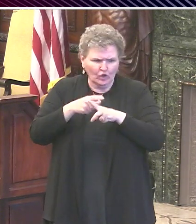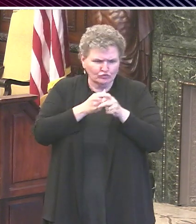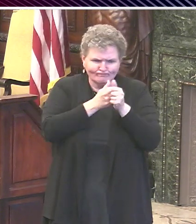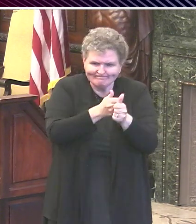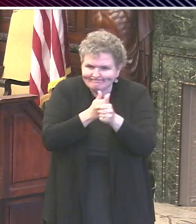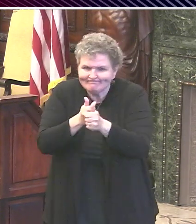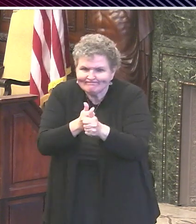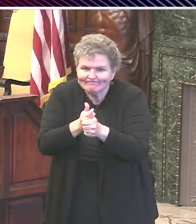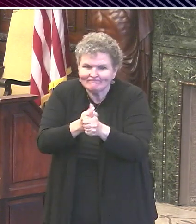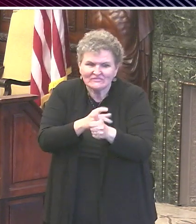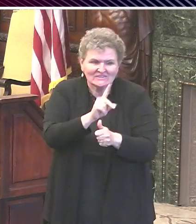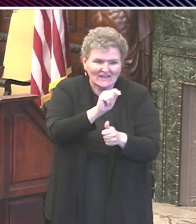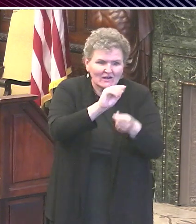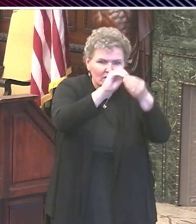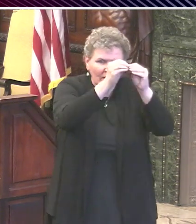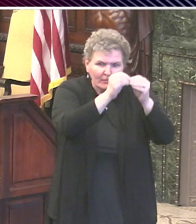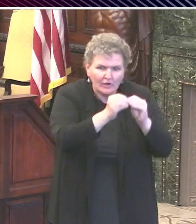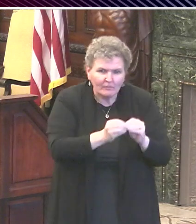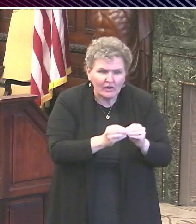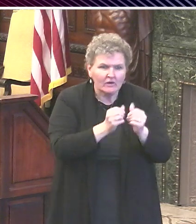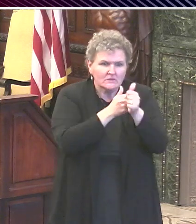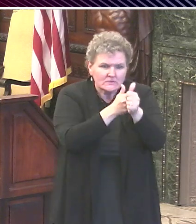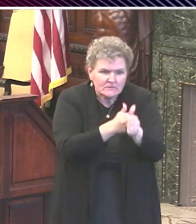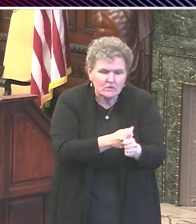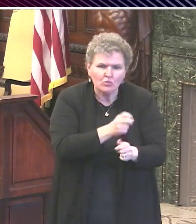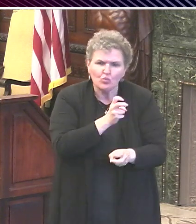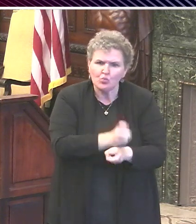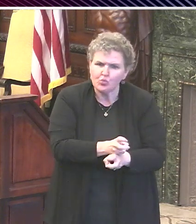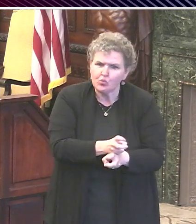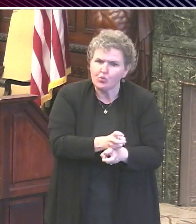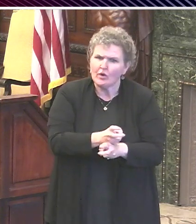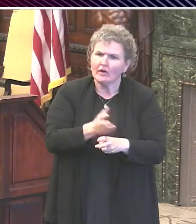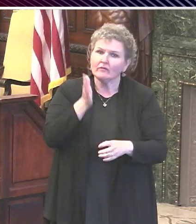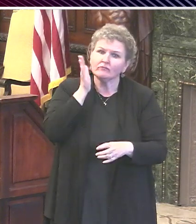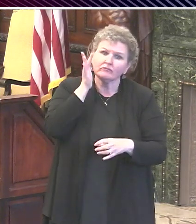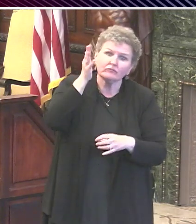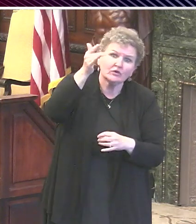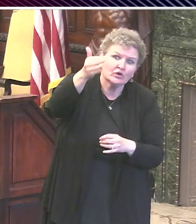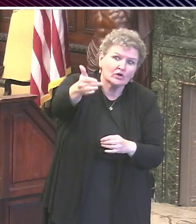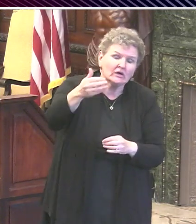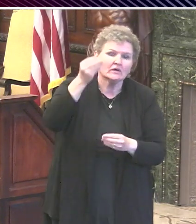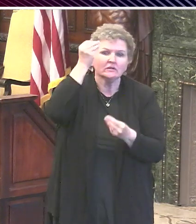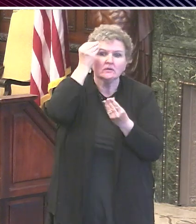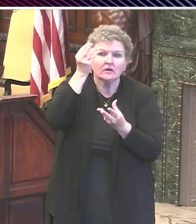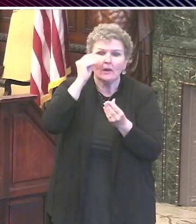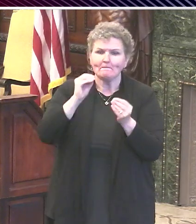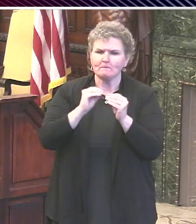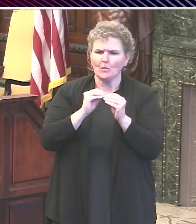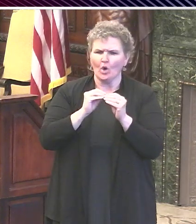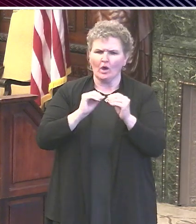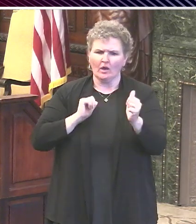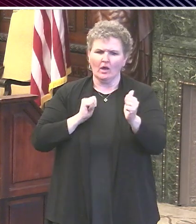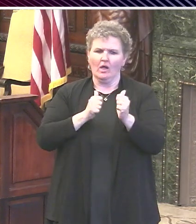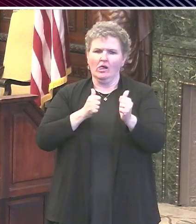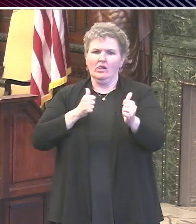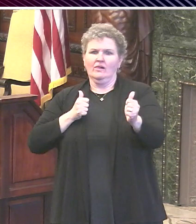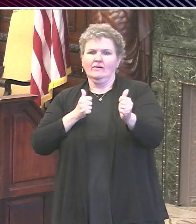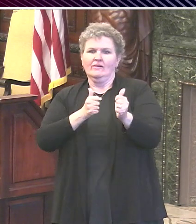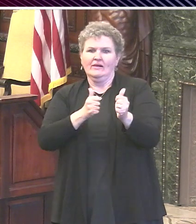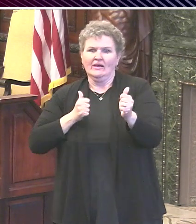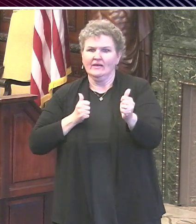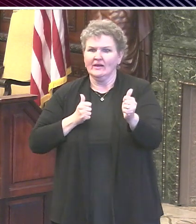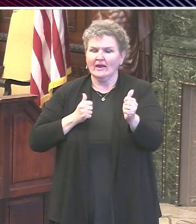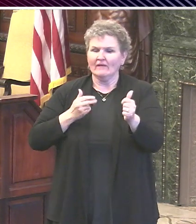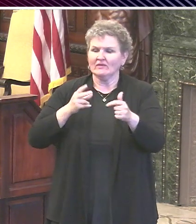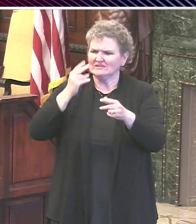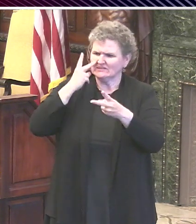data trends. And so in the future, I'll let you know if I feel like those trends may be giving us a false sense of numbers decreasing, when in fact it